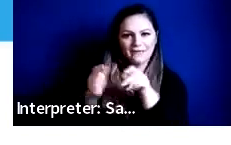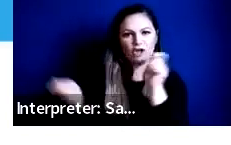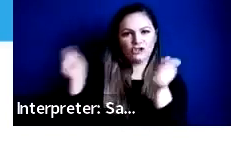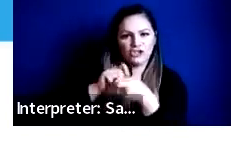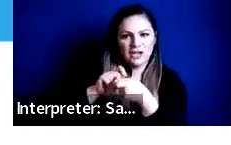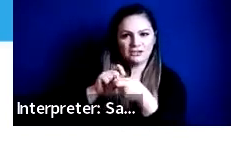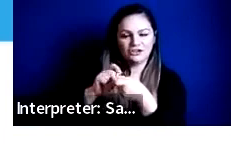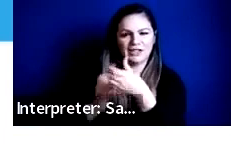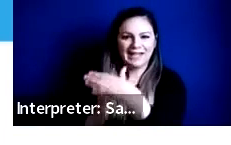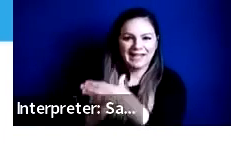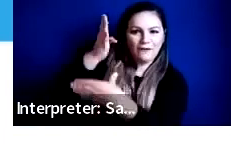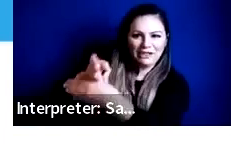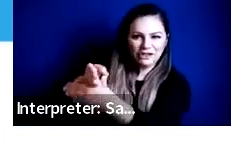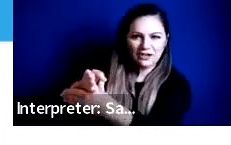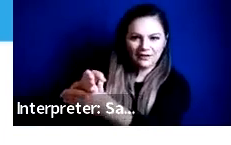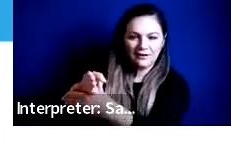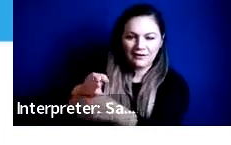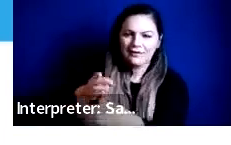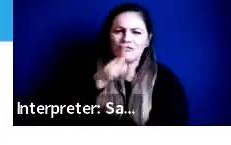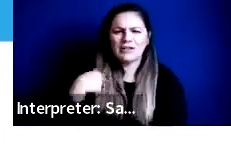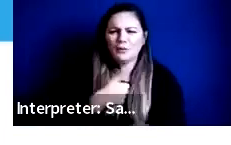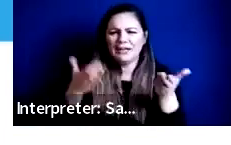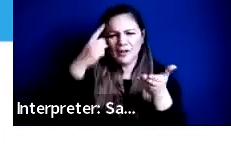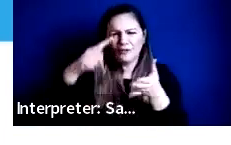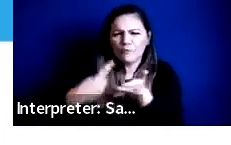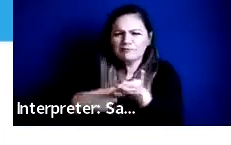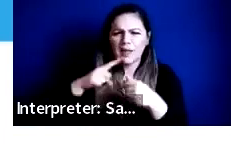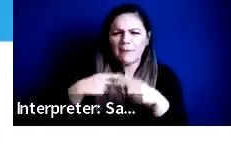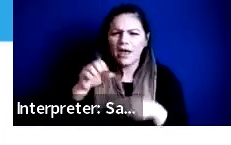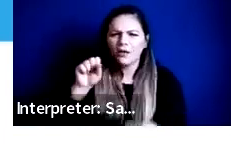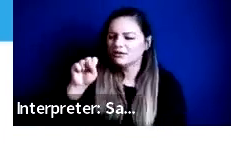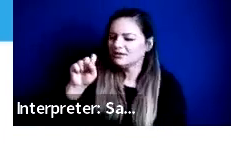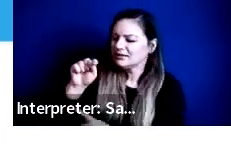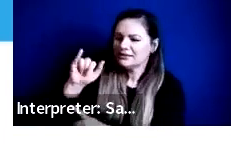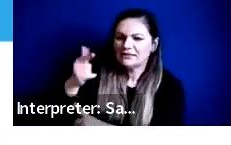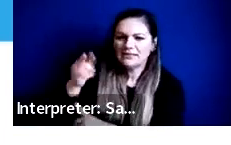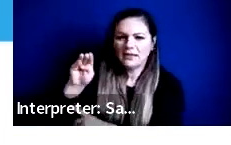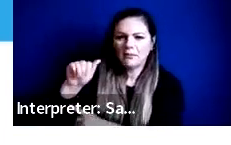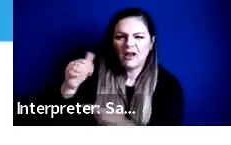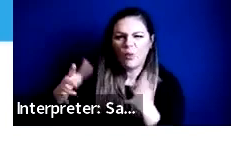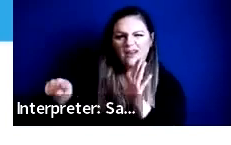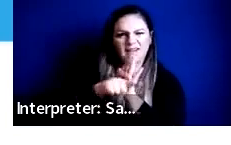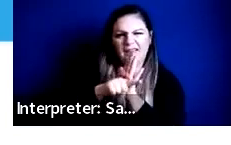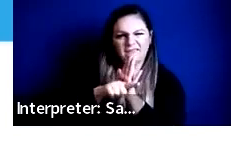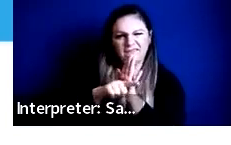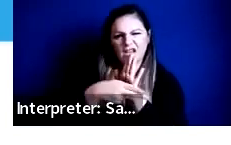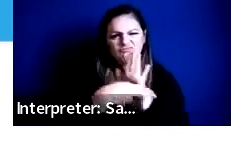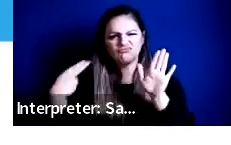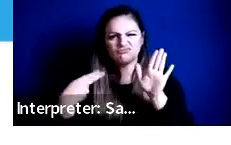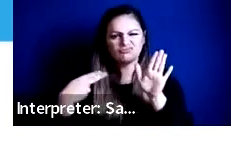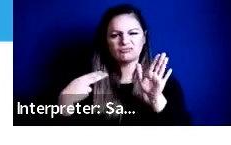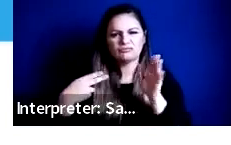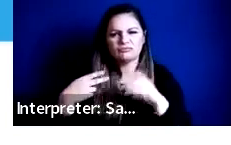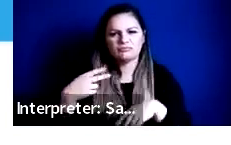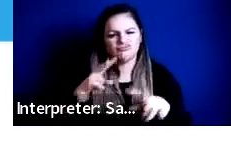We are really here to talk about stigma. We want to talk about what are those barriers between someone who is struggling with SUD